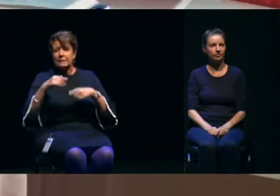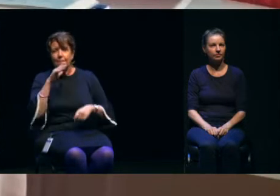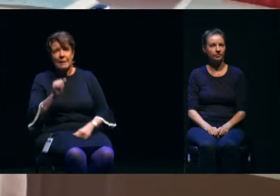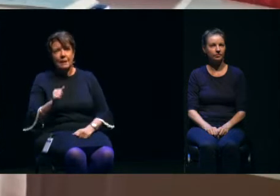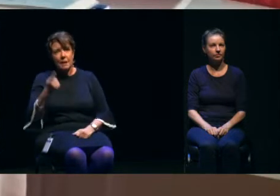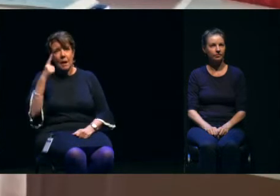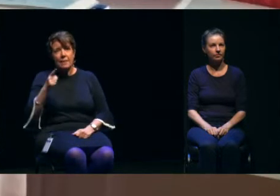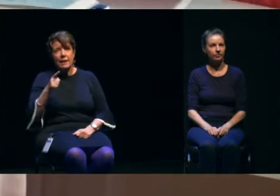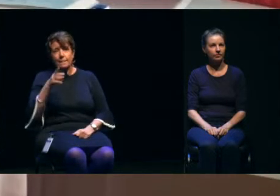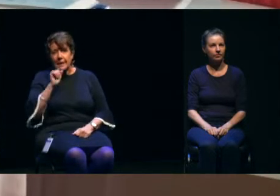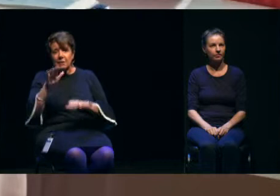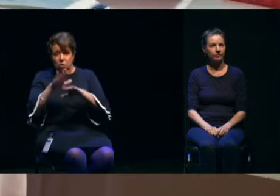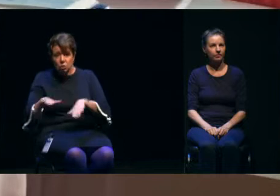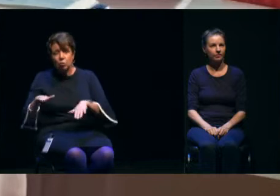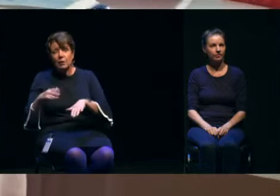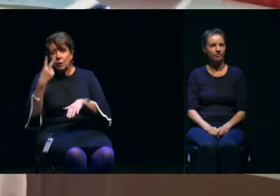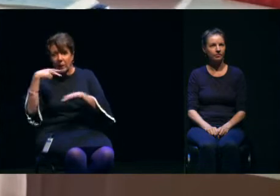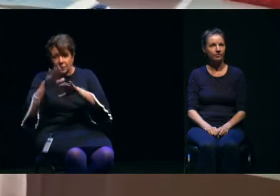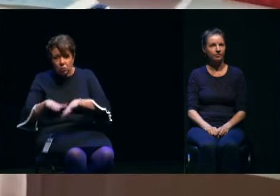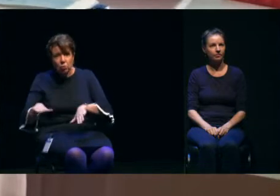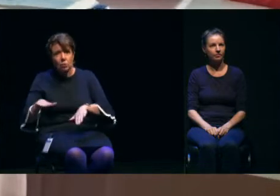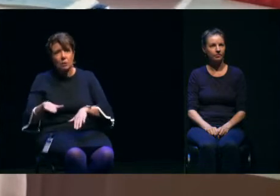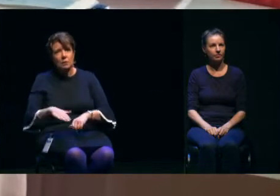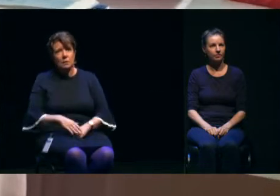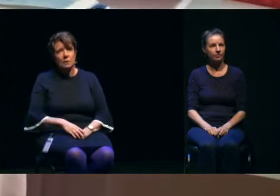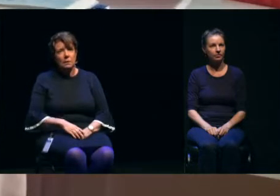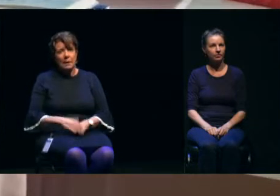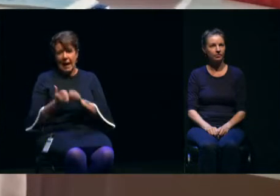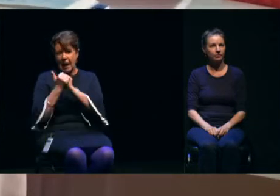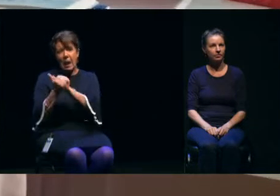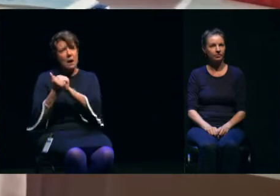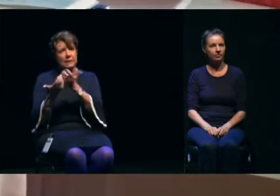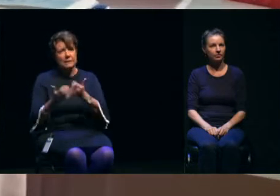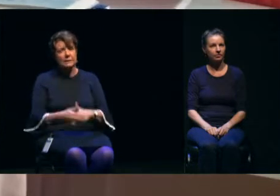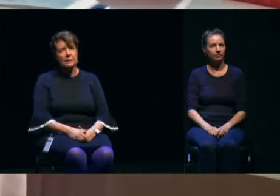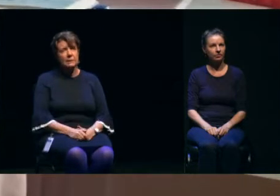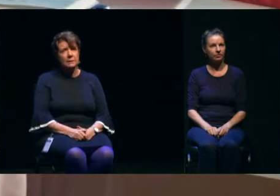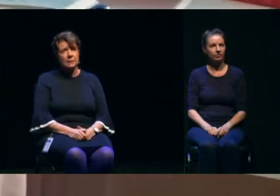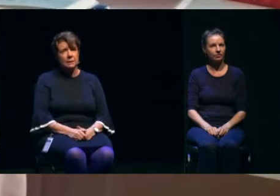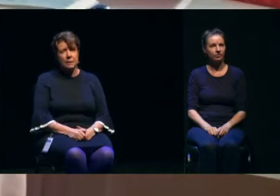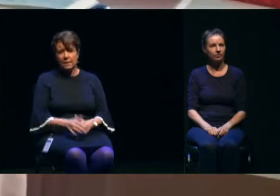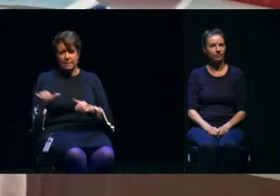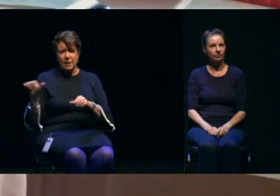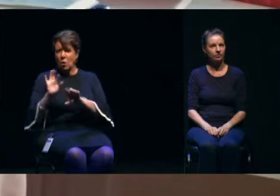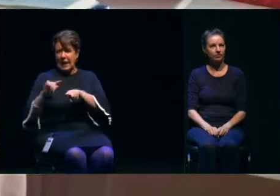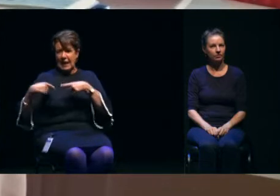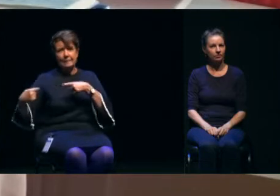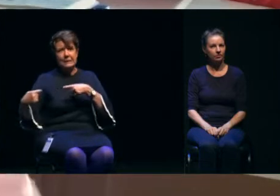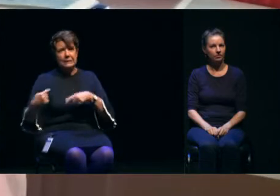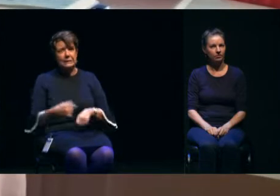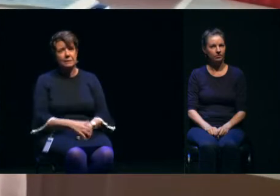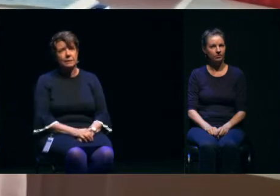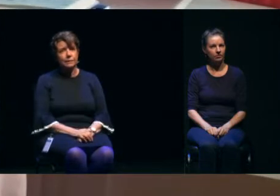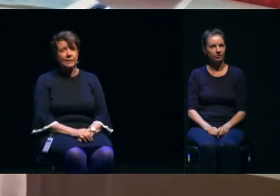men, our children and grandchildren, are our allies. They shouldn't be our enemies at all. It is